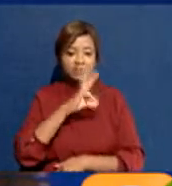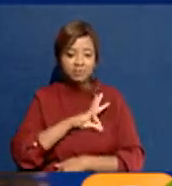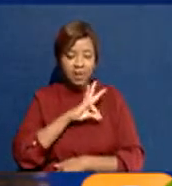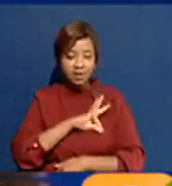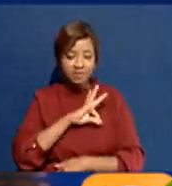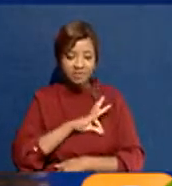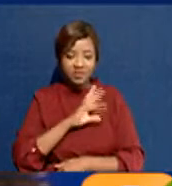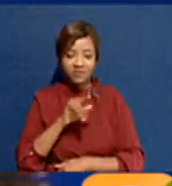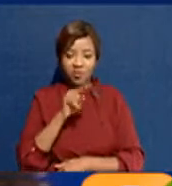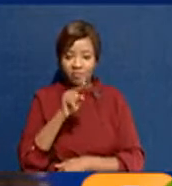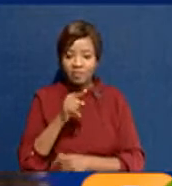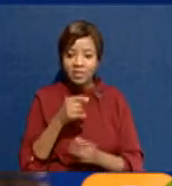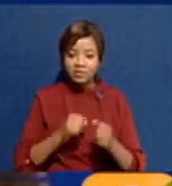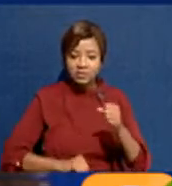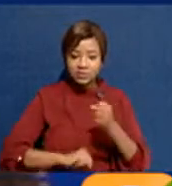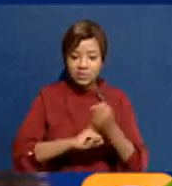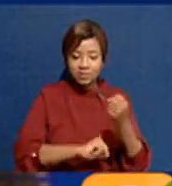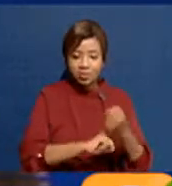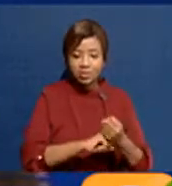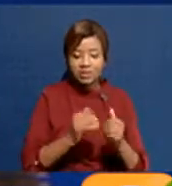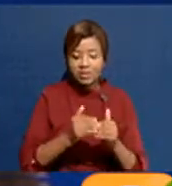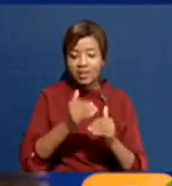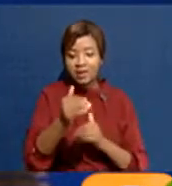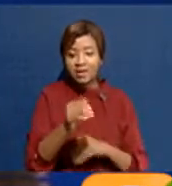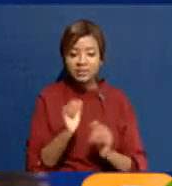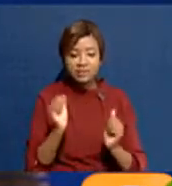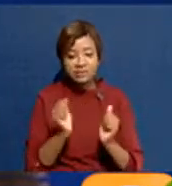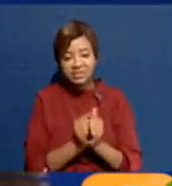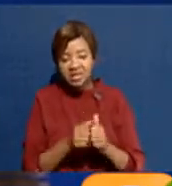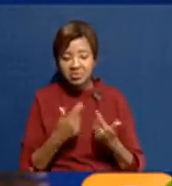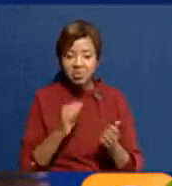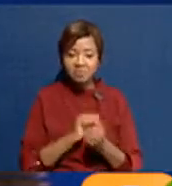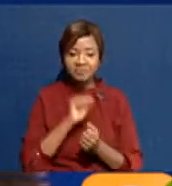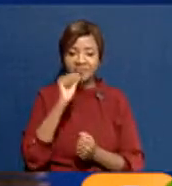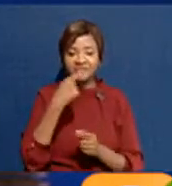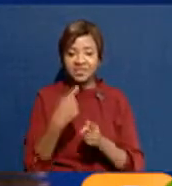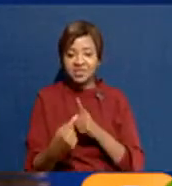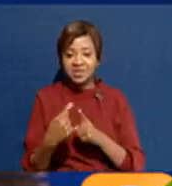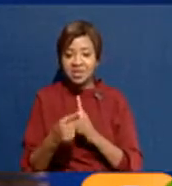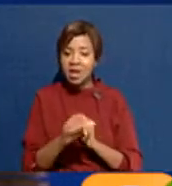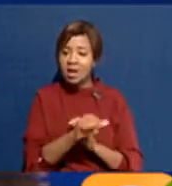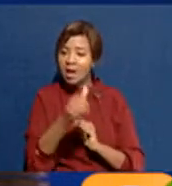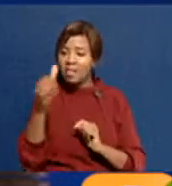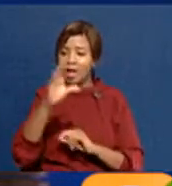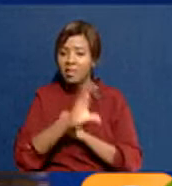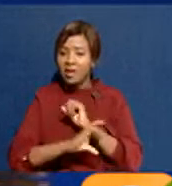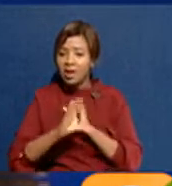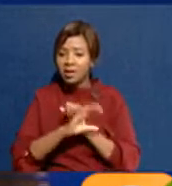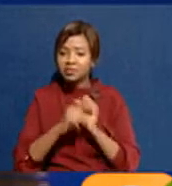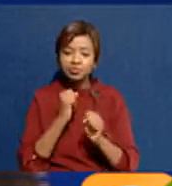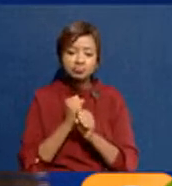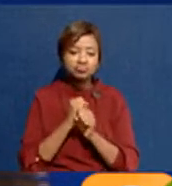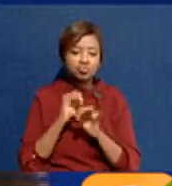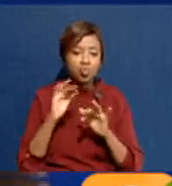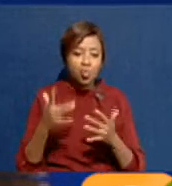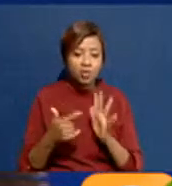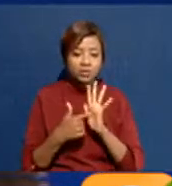investments, you know, downstream in another 10, maybe 15 years. What did other countries do? For example, in Western